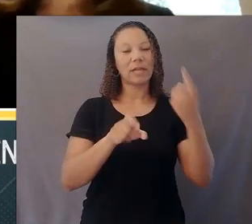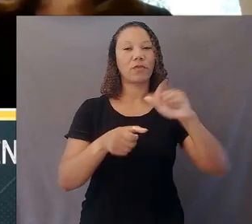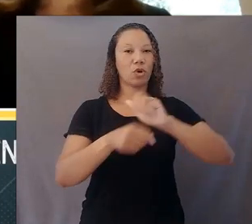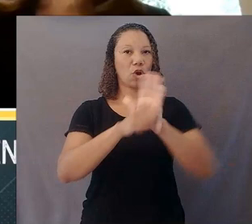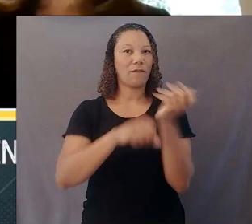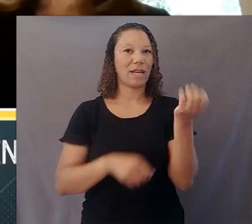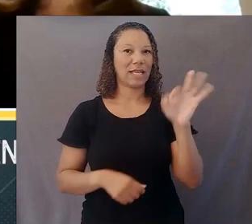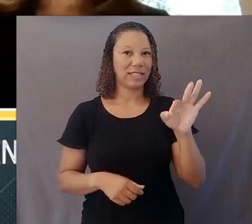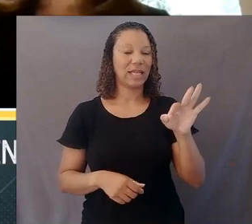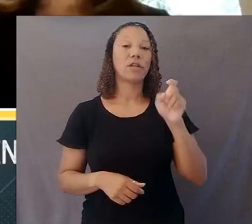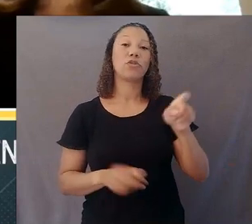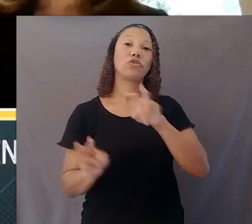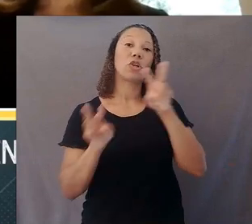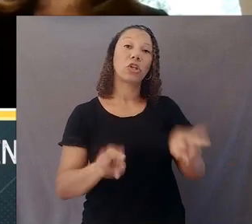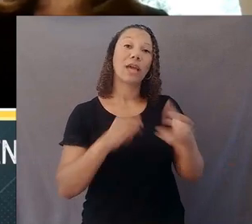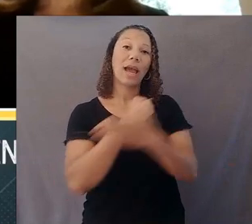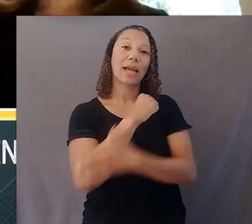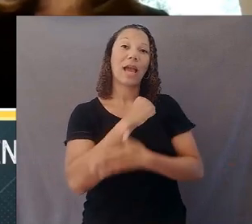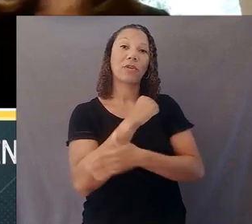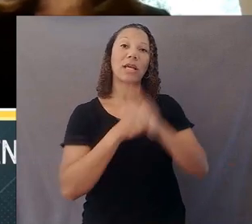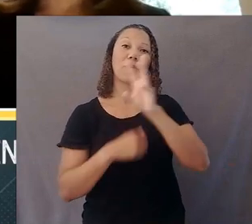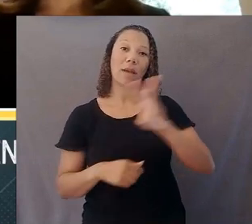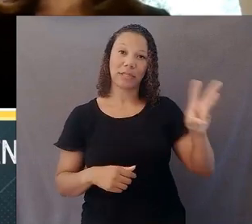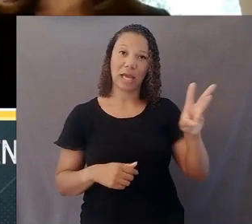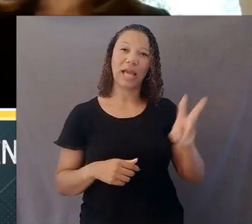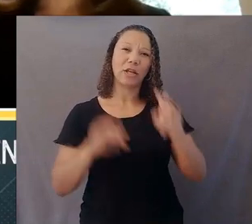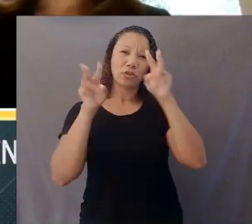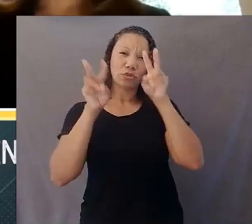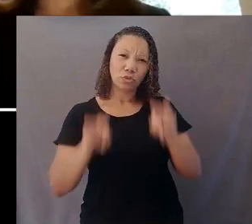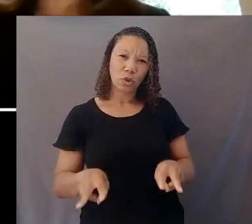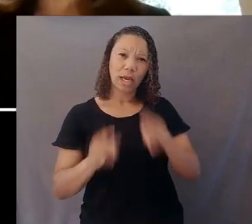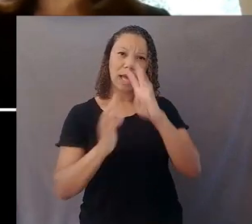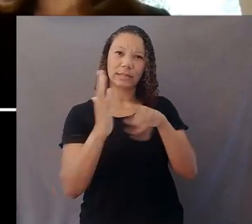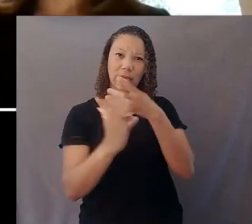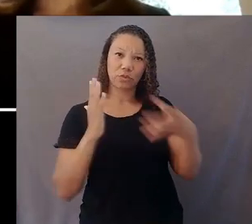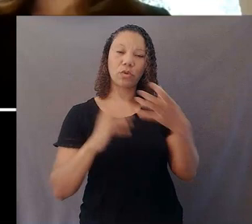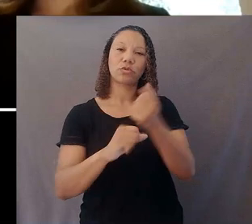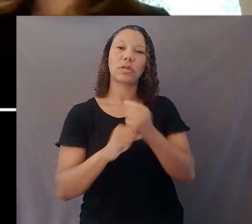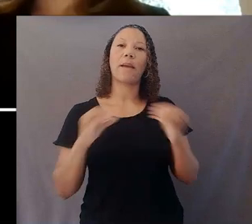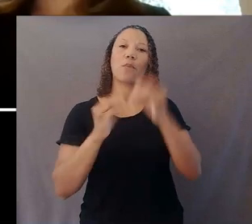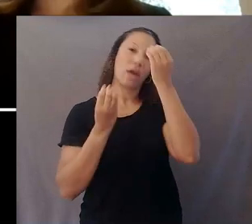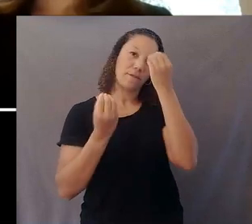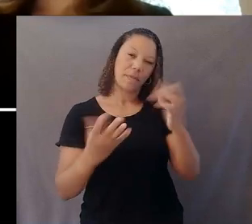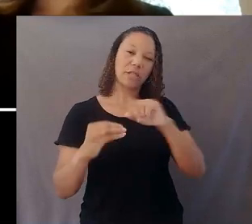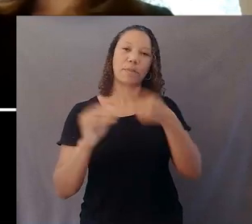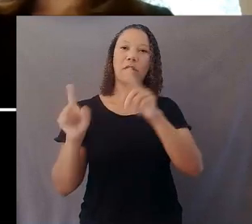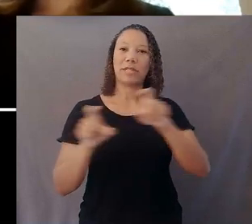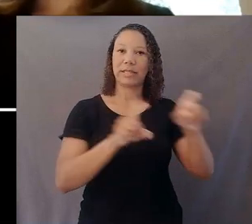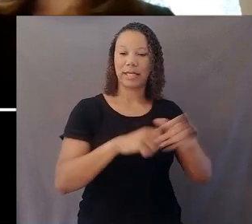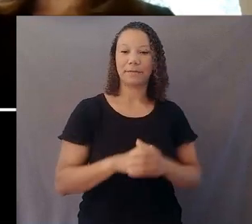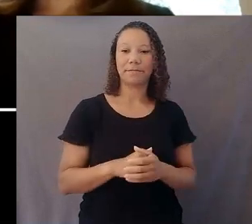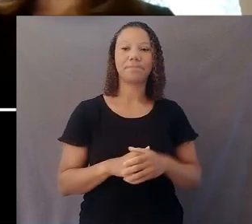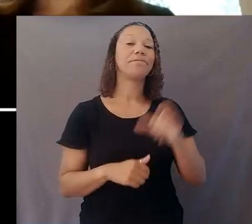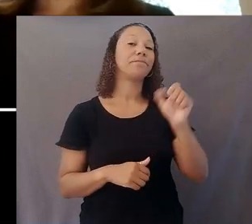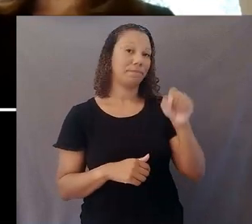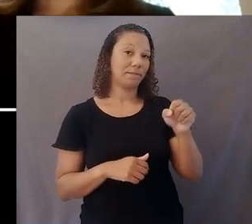should really go visit the county's webpage to look at the schedule and to get information about that. Yeah, and testing is